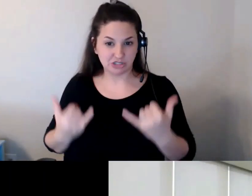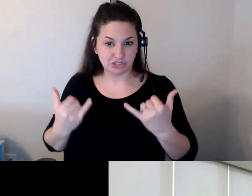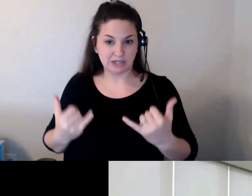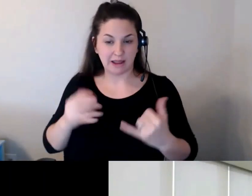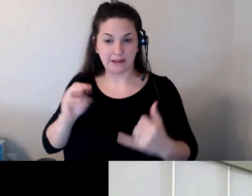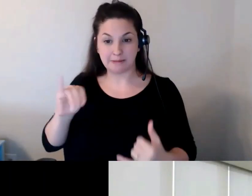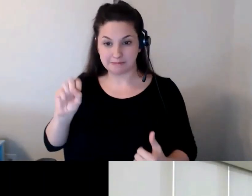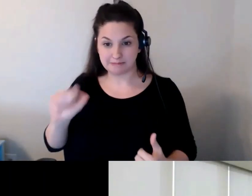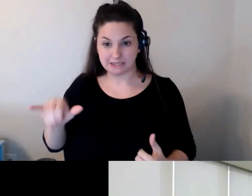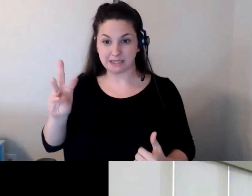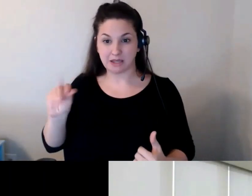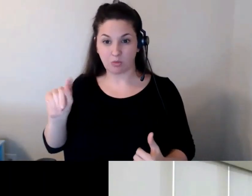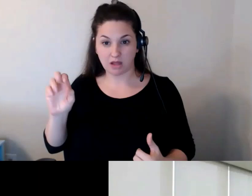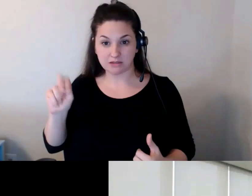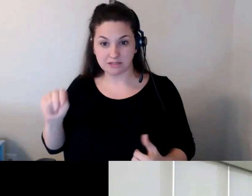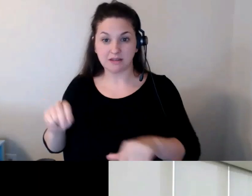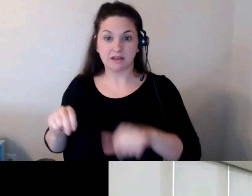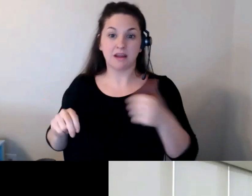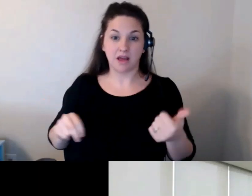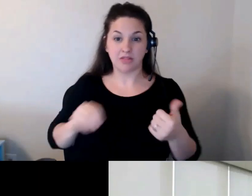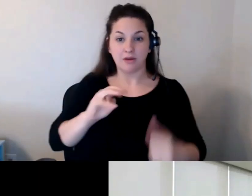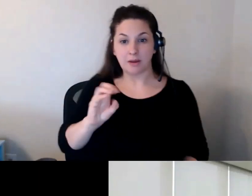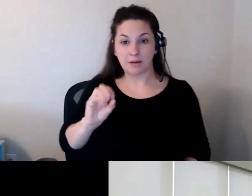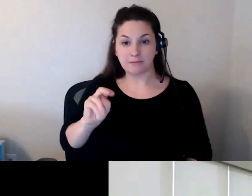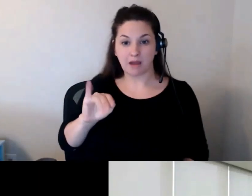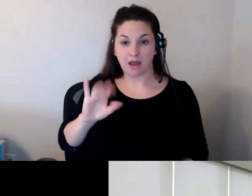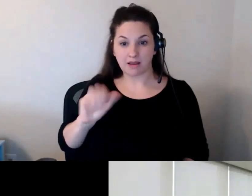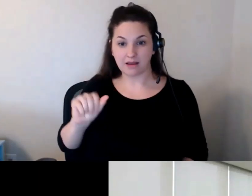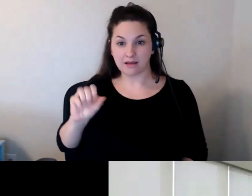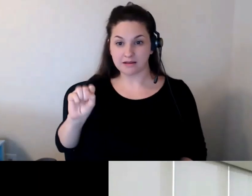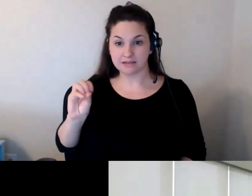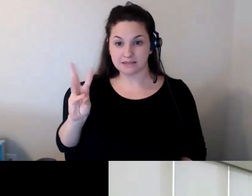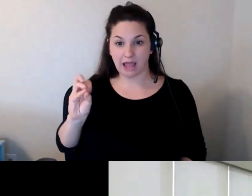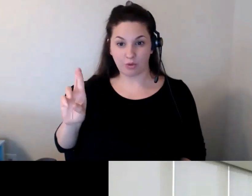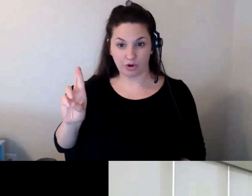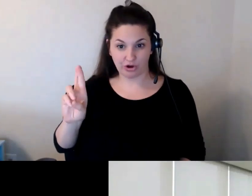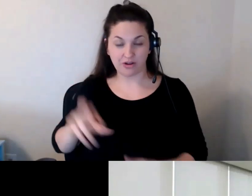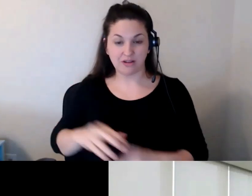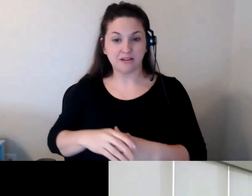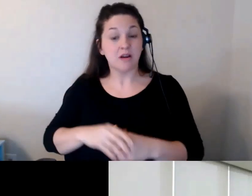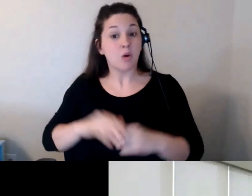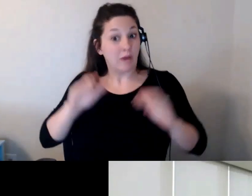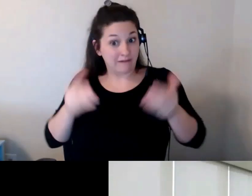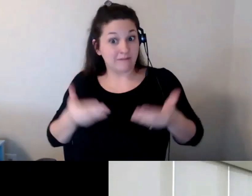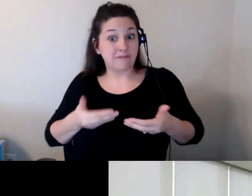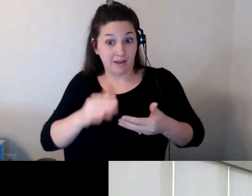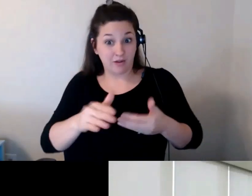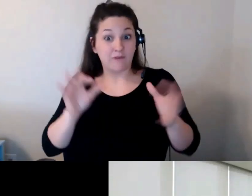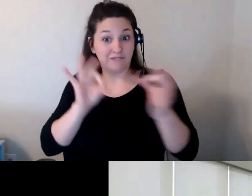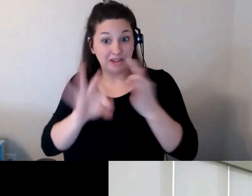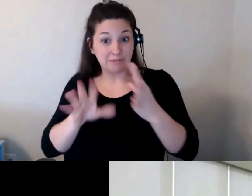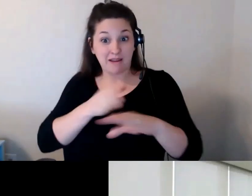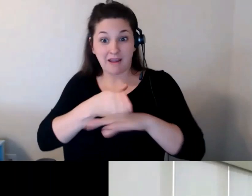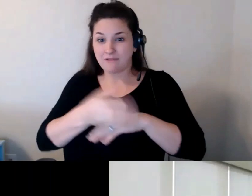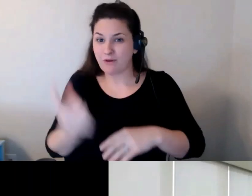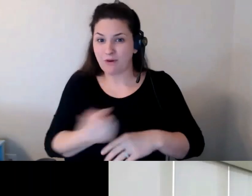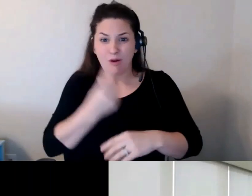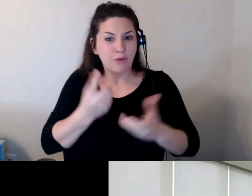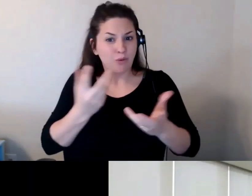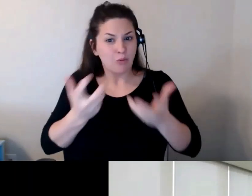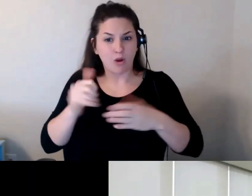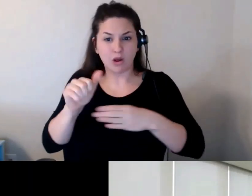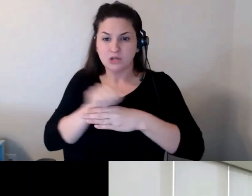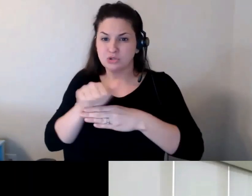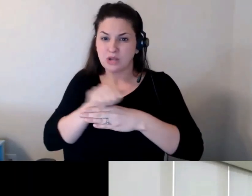Missy Watson and Monica Sauer. We invite your feedback after this. We always want to do our